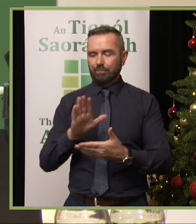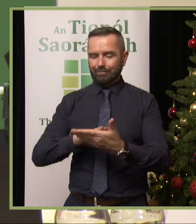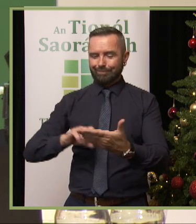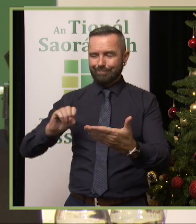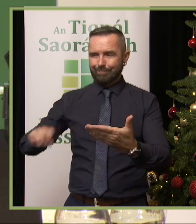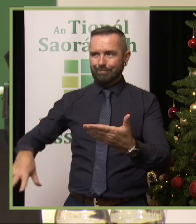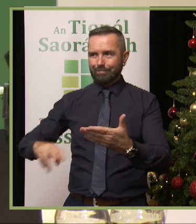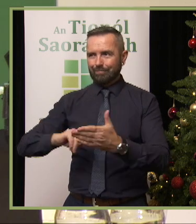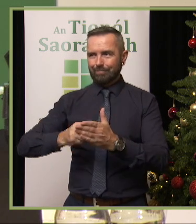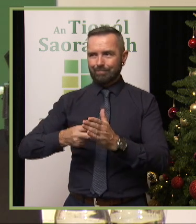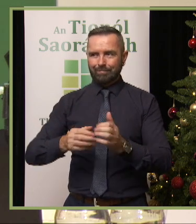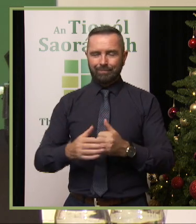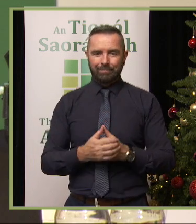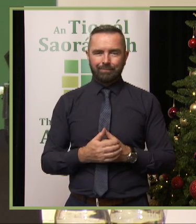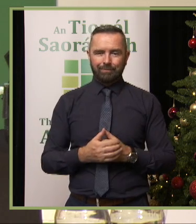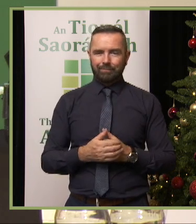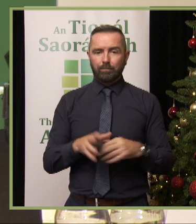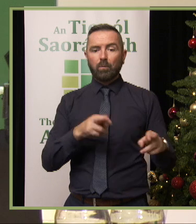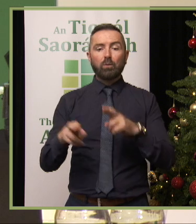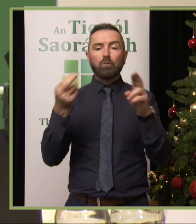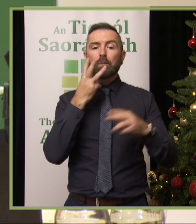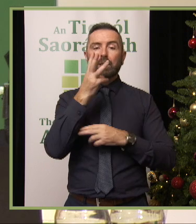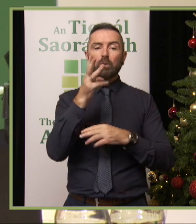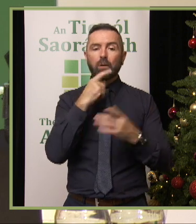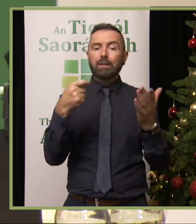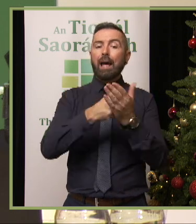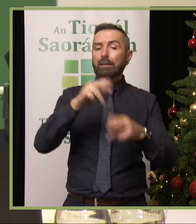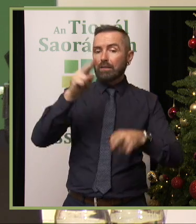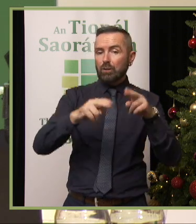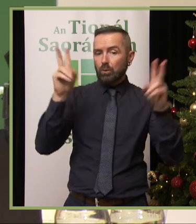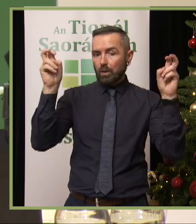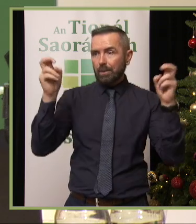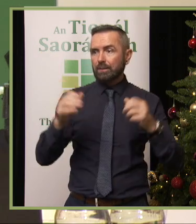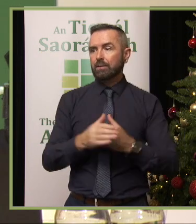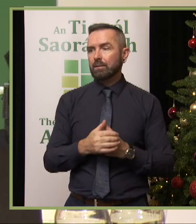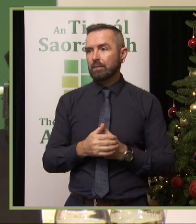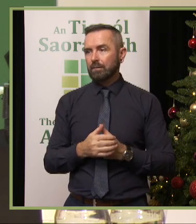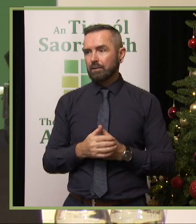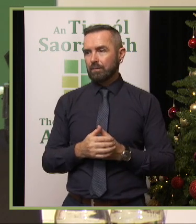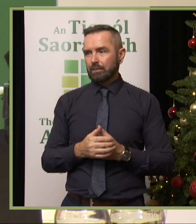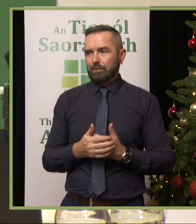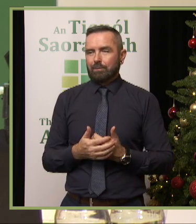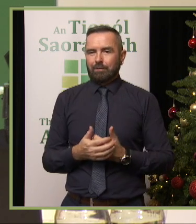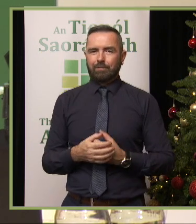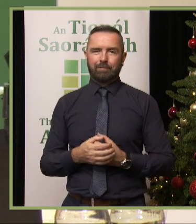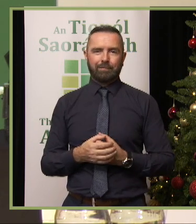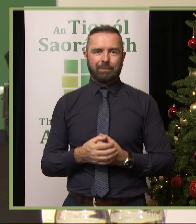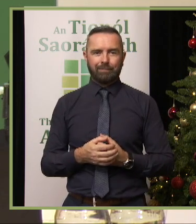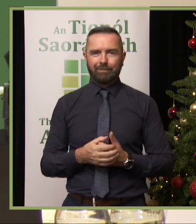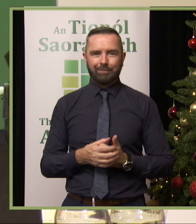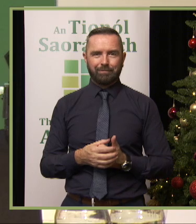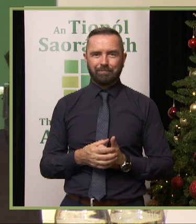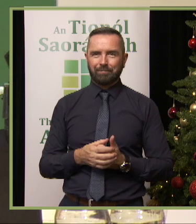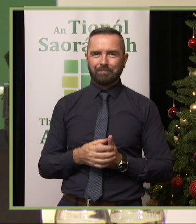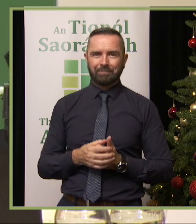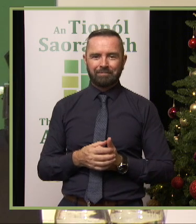targets, e.g. the number of species on the at-risk list is halved, with appropriate monitoring and timelines to which all parties at national, regional